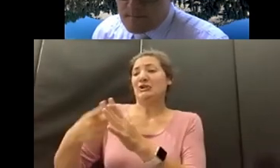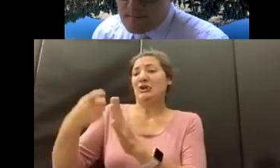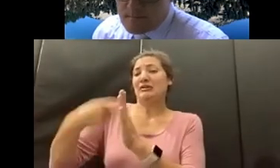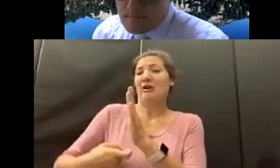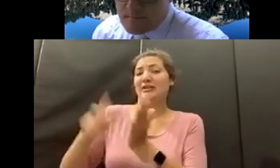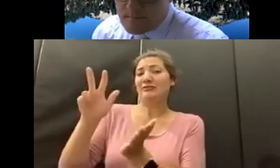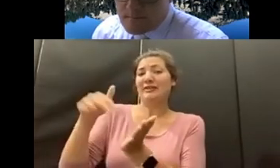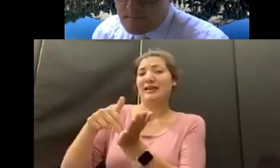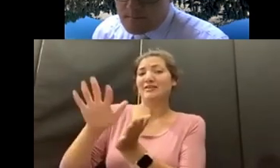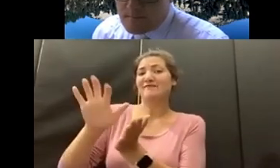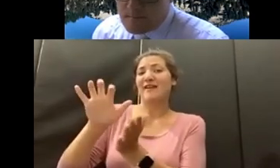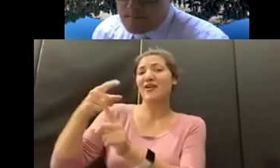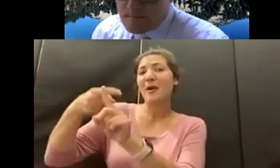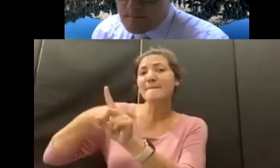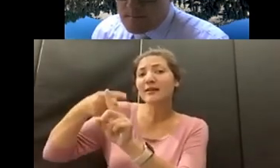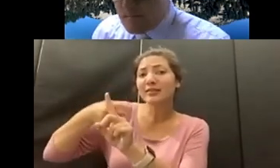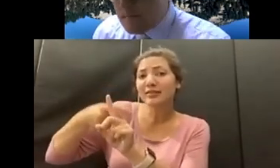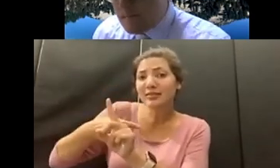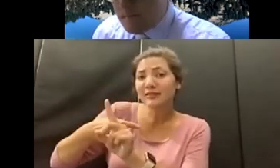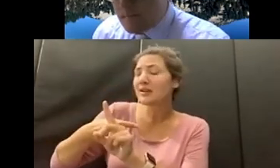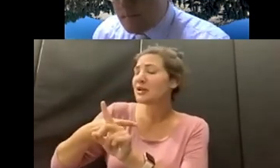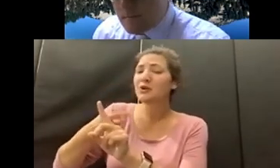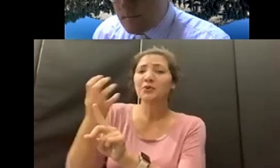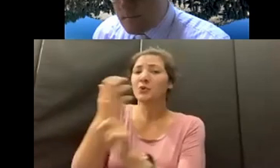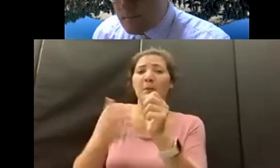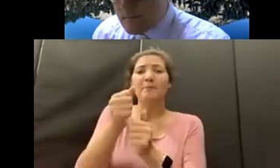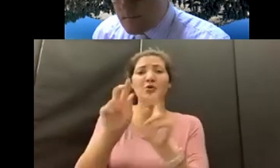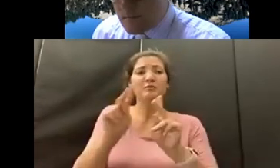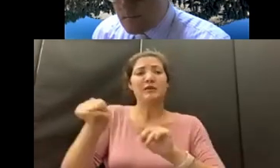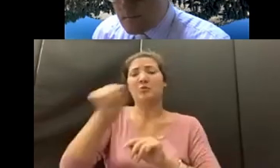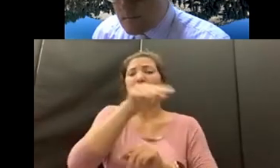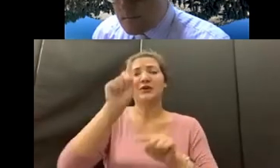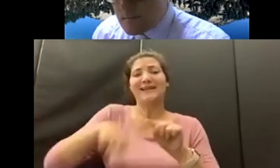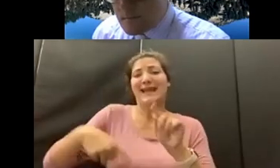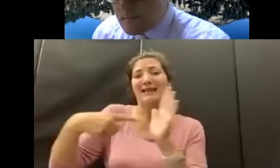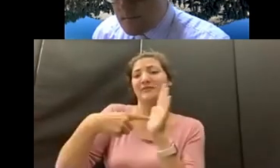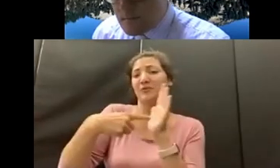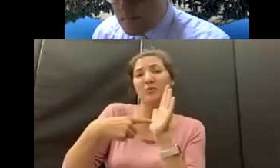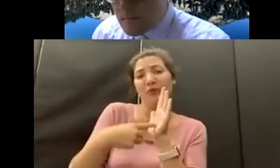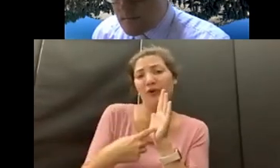to Frances sharing here from all of you?